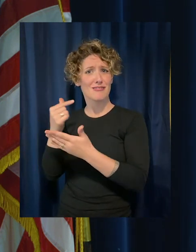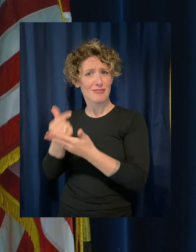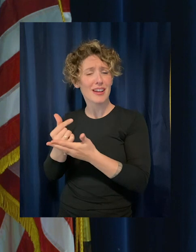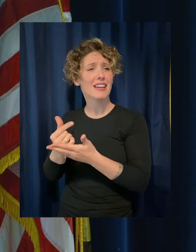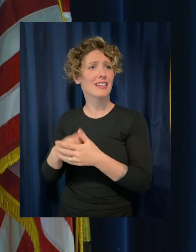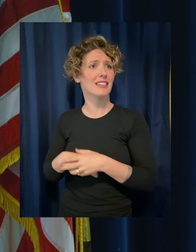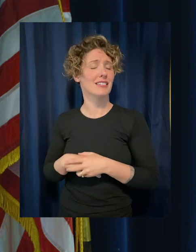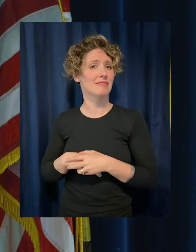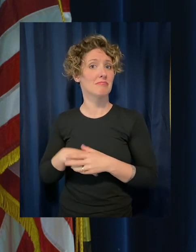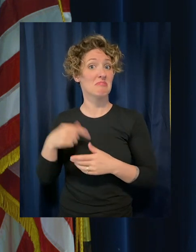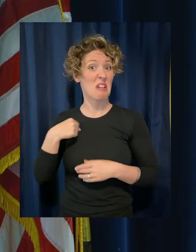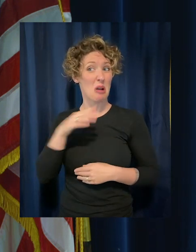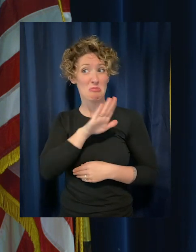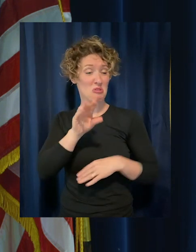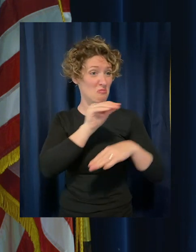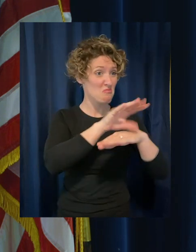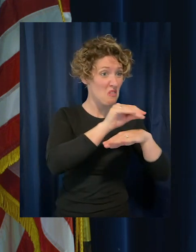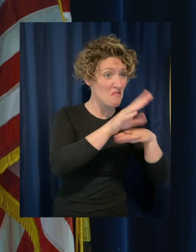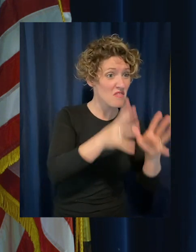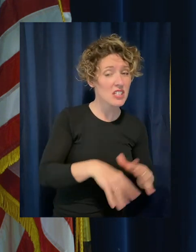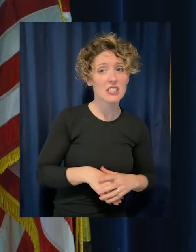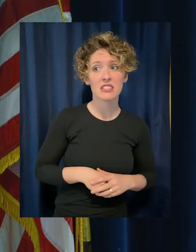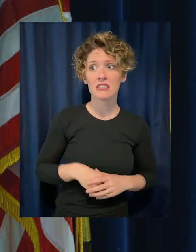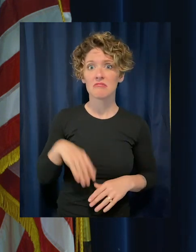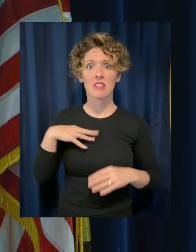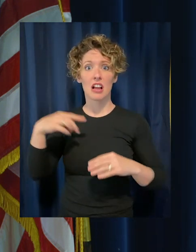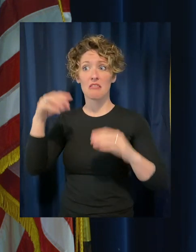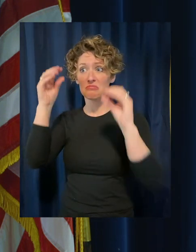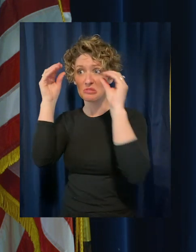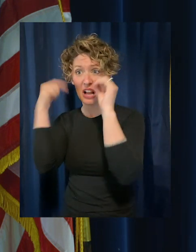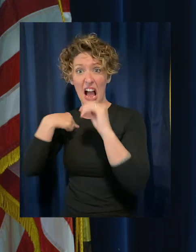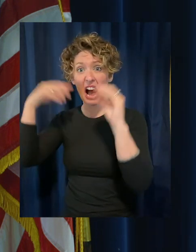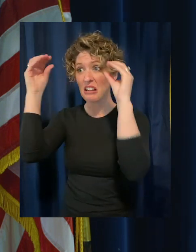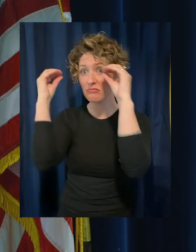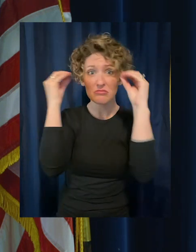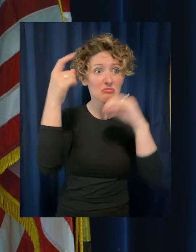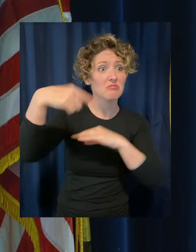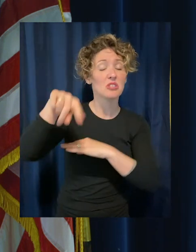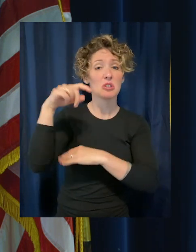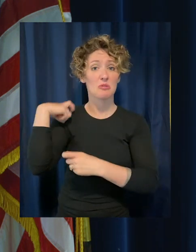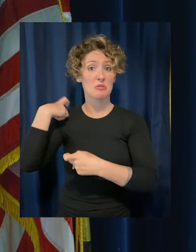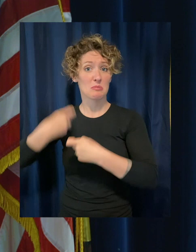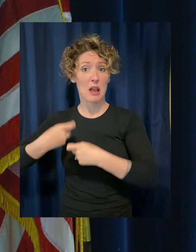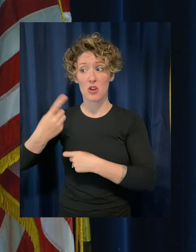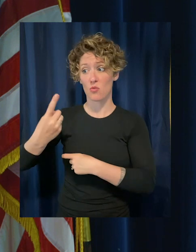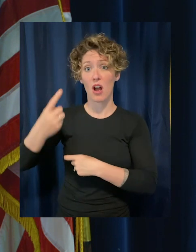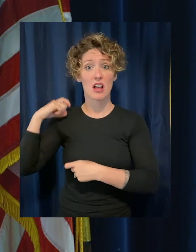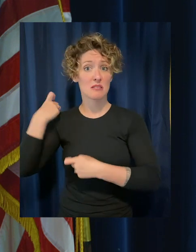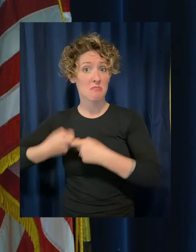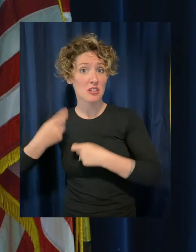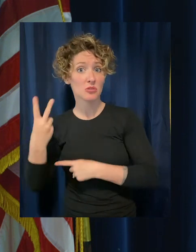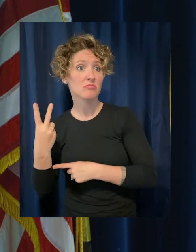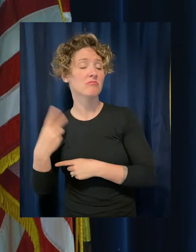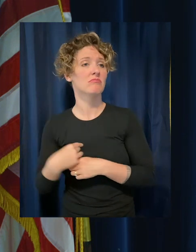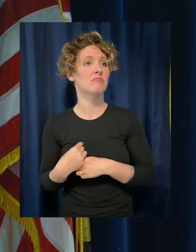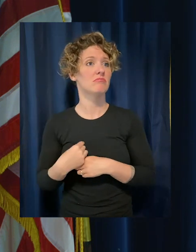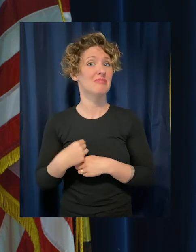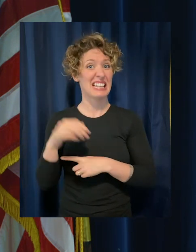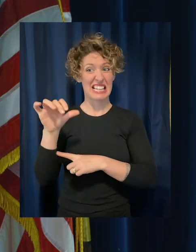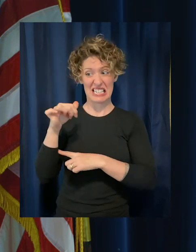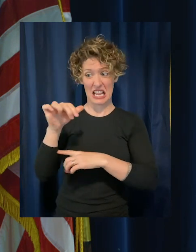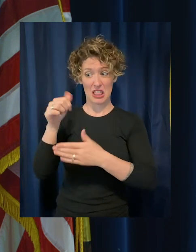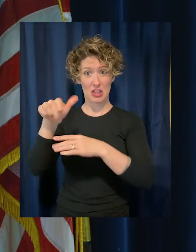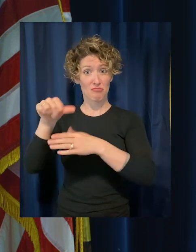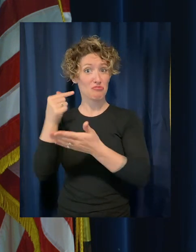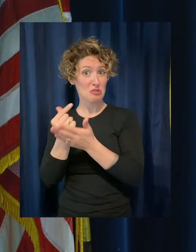those 2 years, and I taught many of you in Spanish 1 and 2. I had most of you in 10th grade English, and there were 5